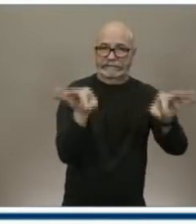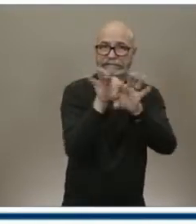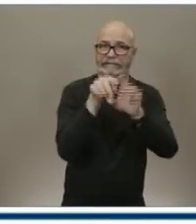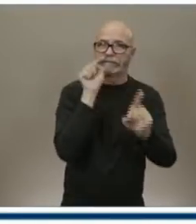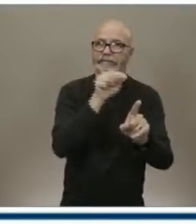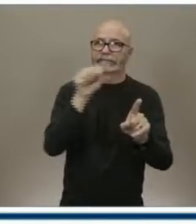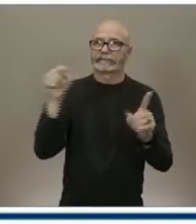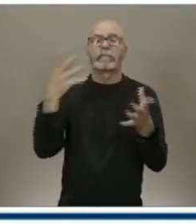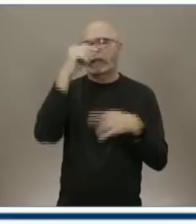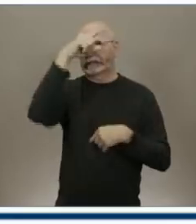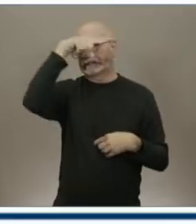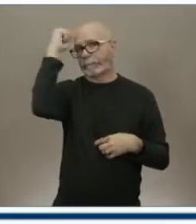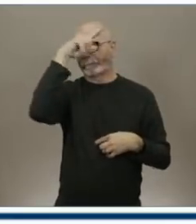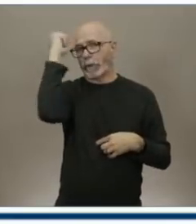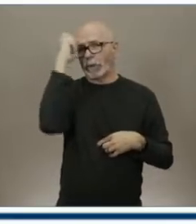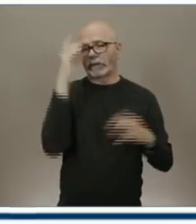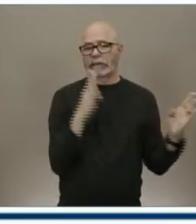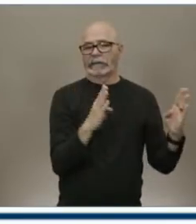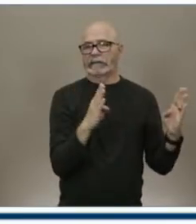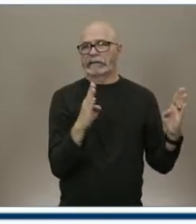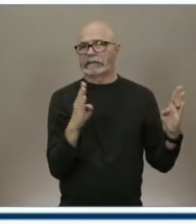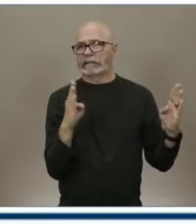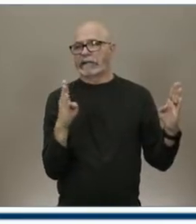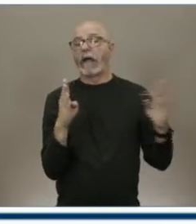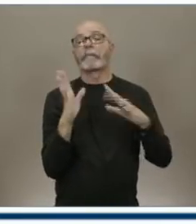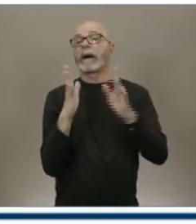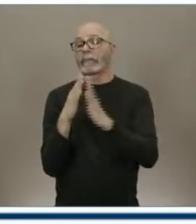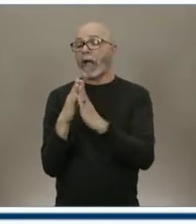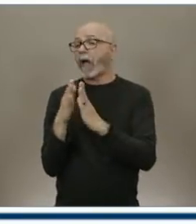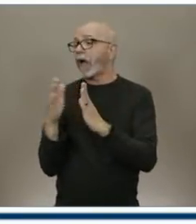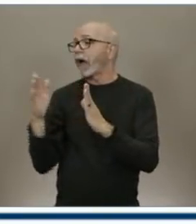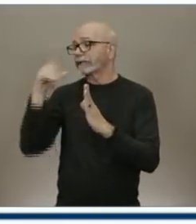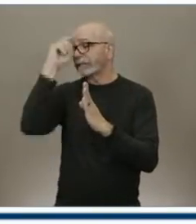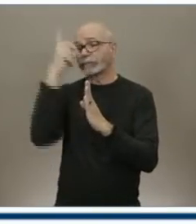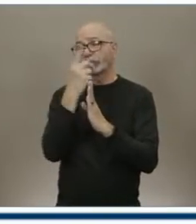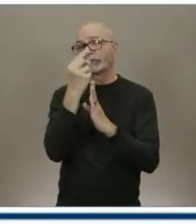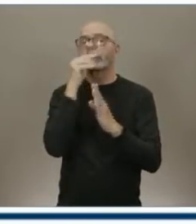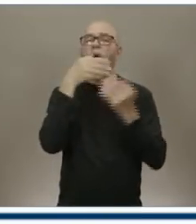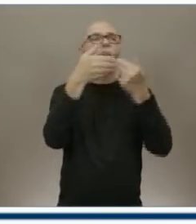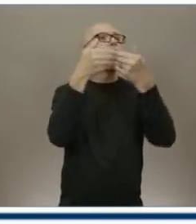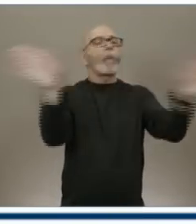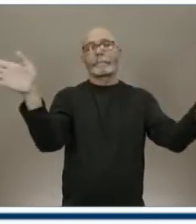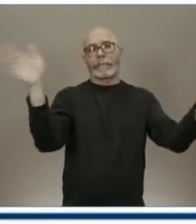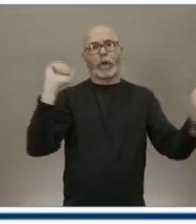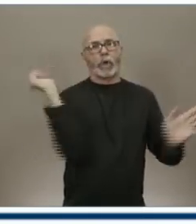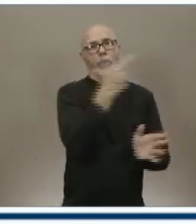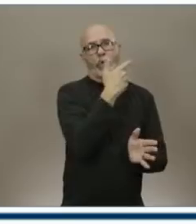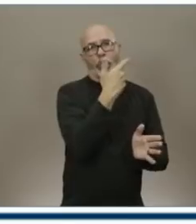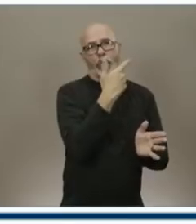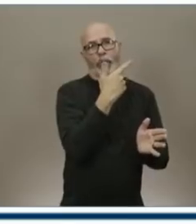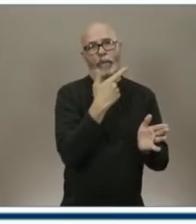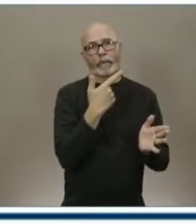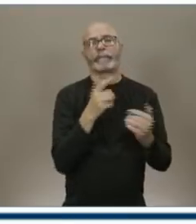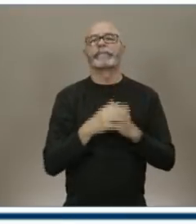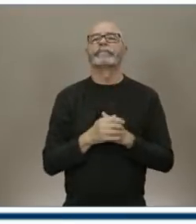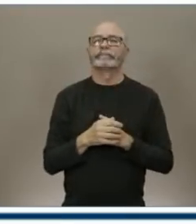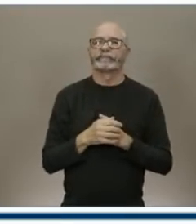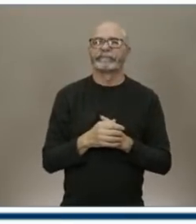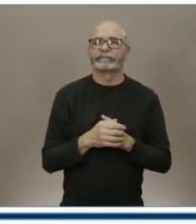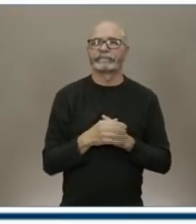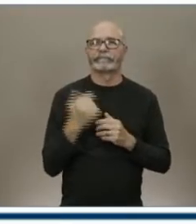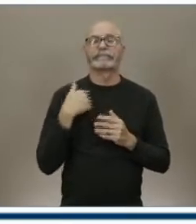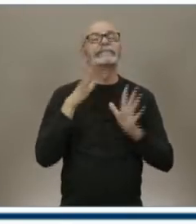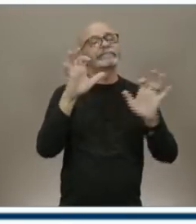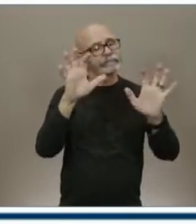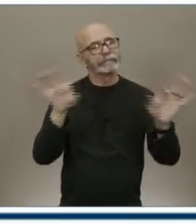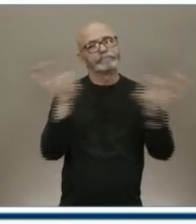COVID vaccine, and that's encouraging, but we need people to be patient. We need you to understand that this is going to be a months-long